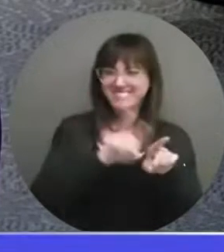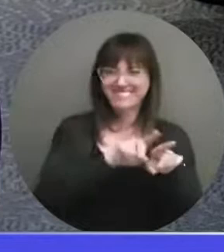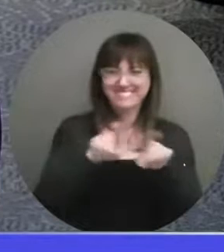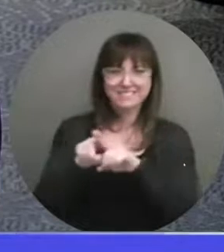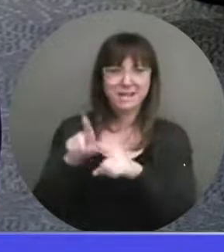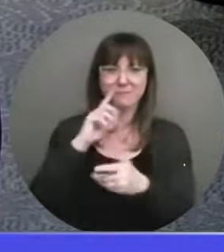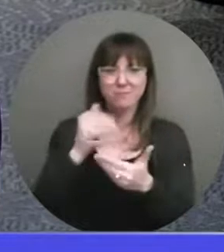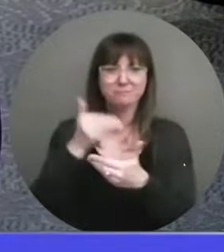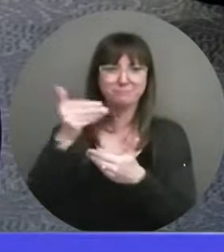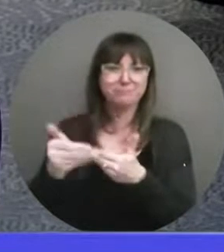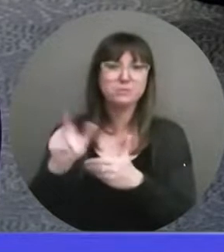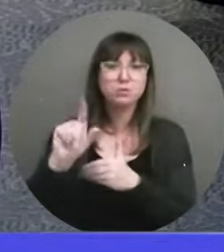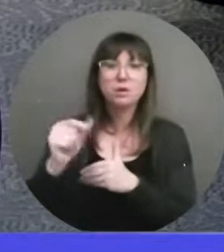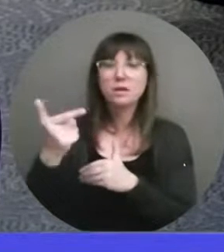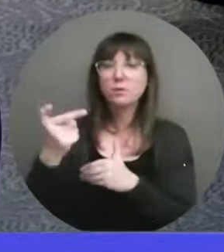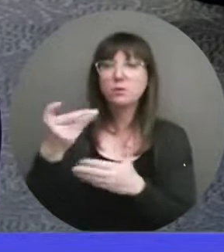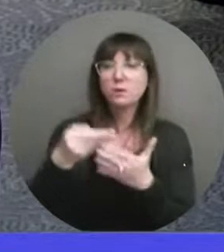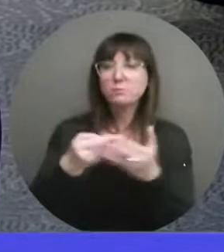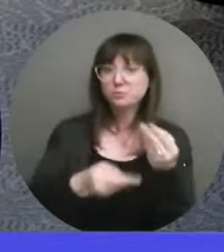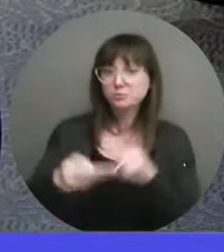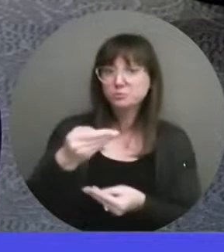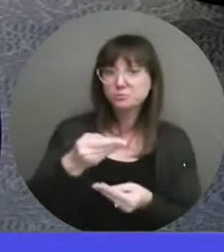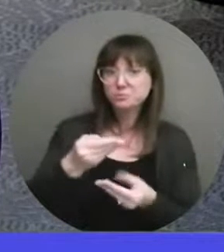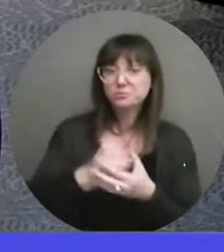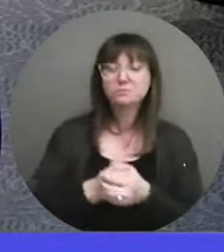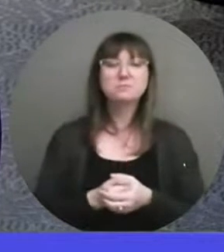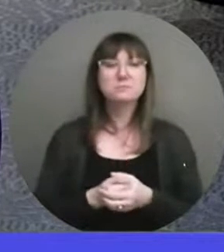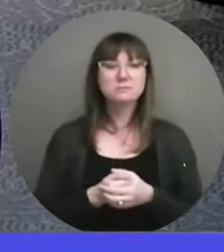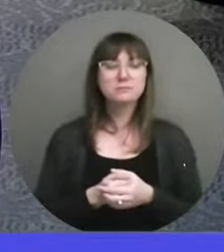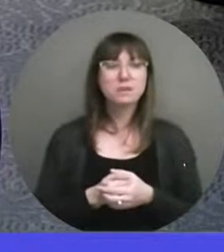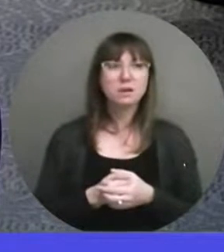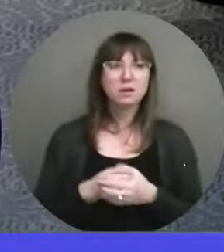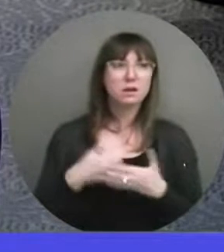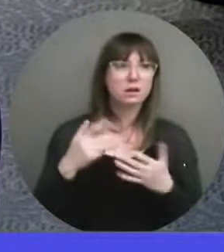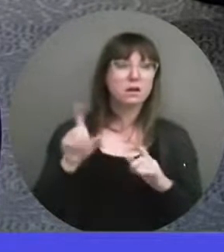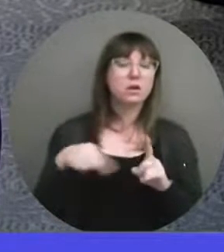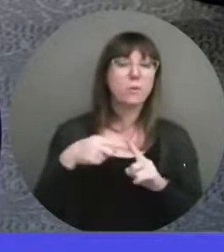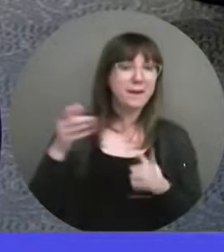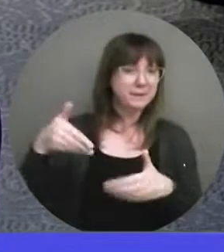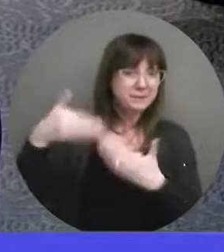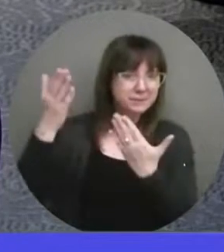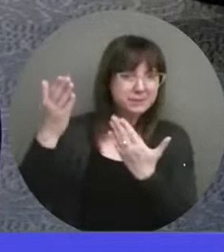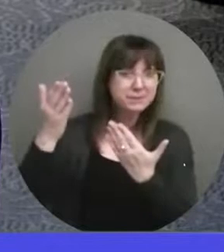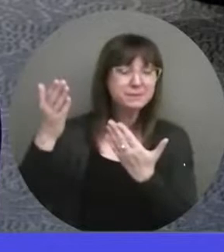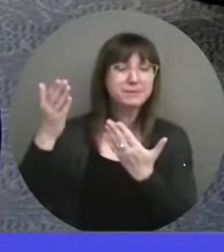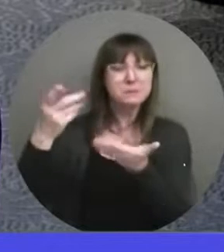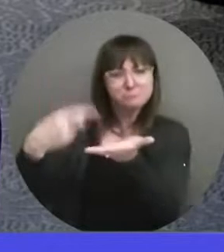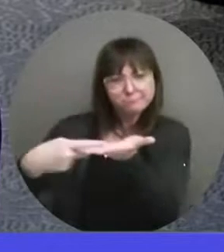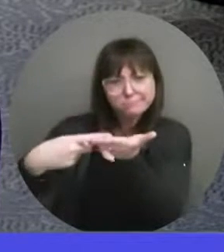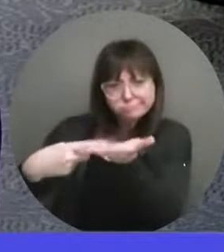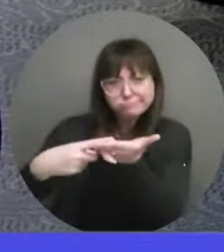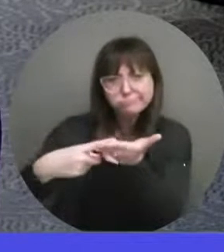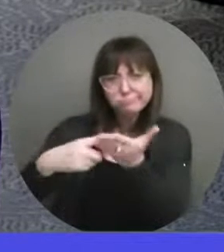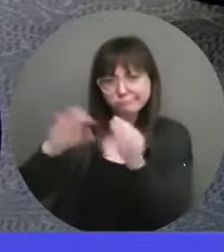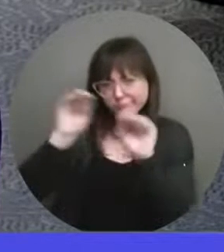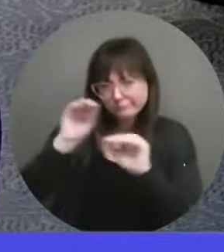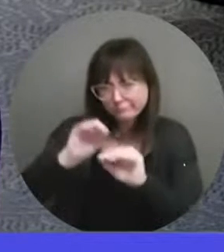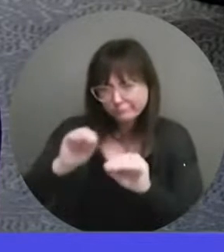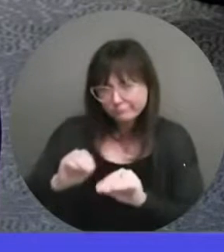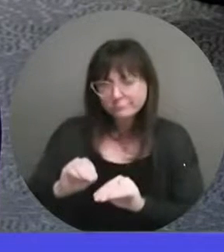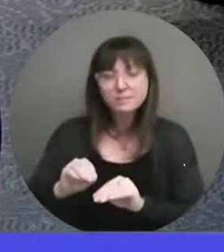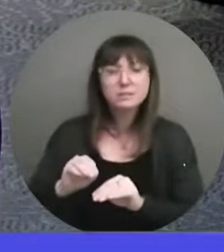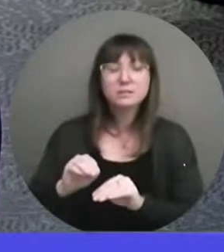2021 budget. The budget was, when it's tabled and contemplated, it's really something that we haven't